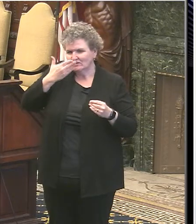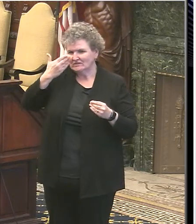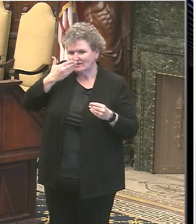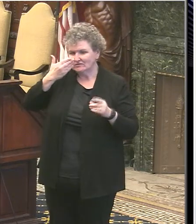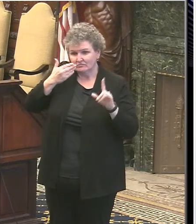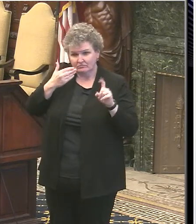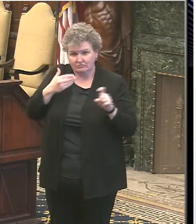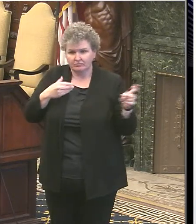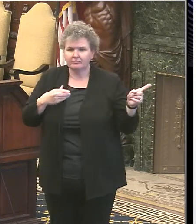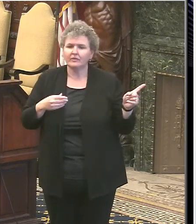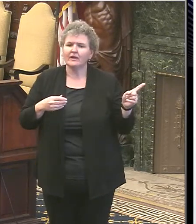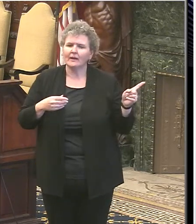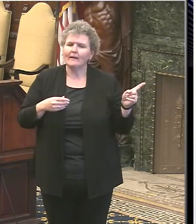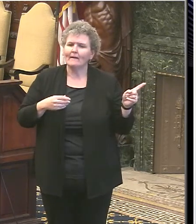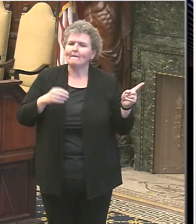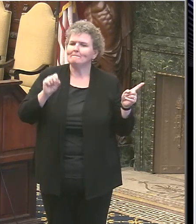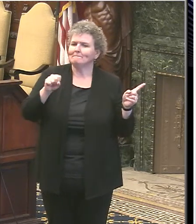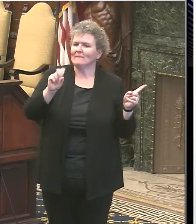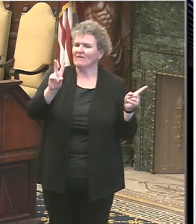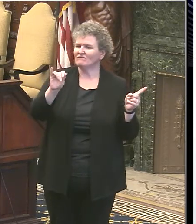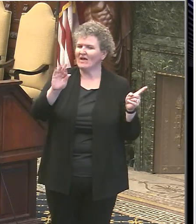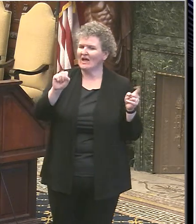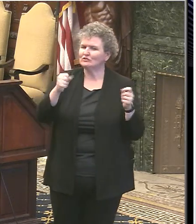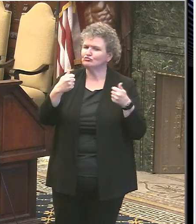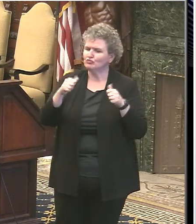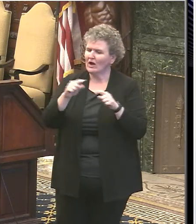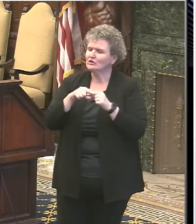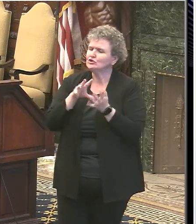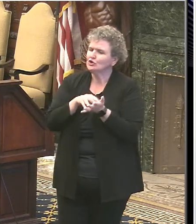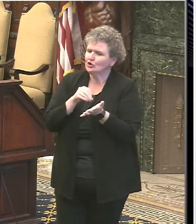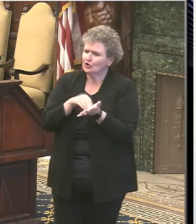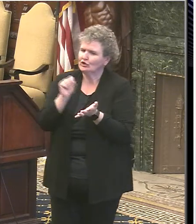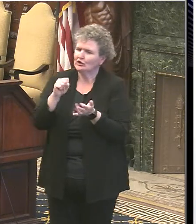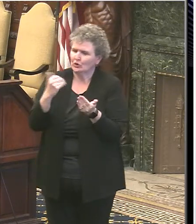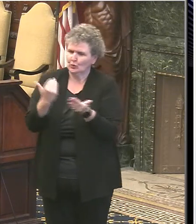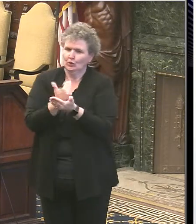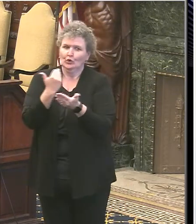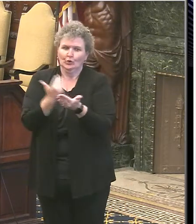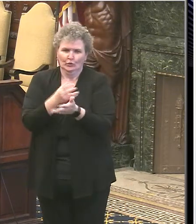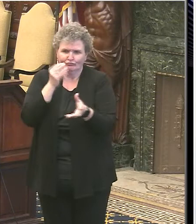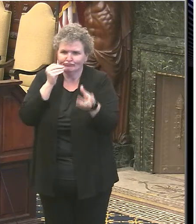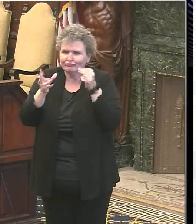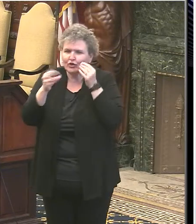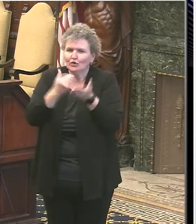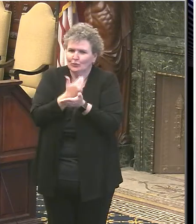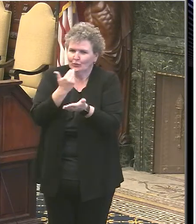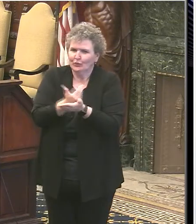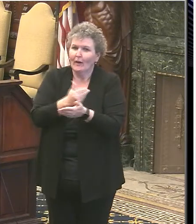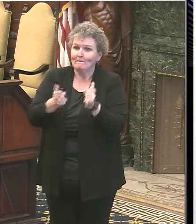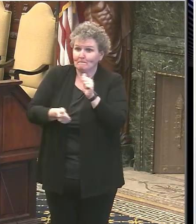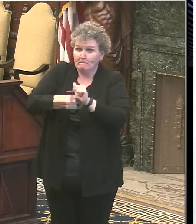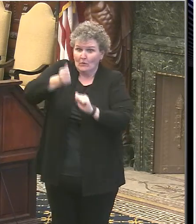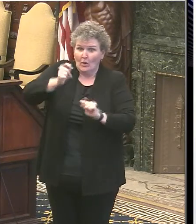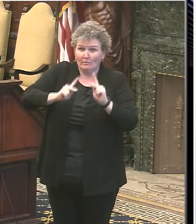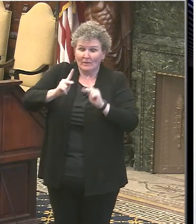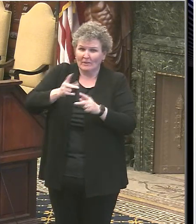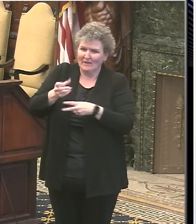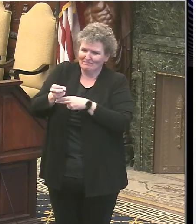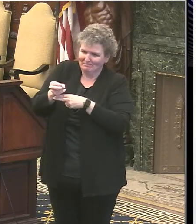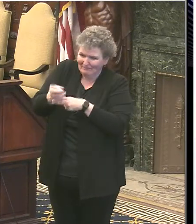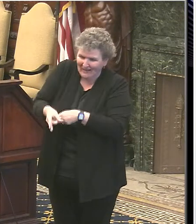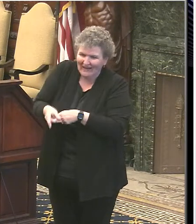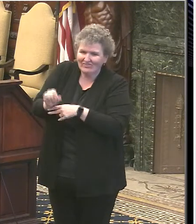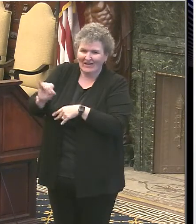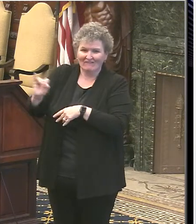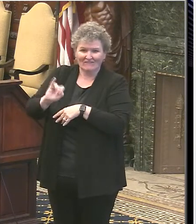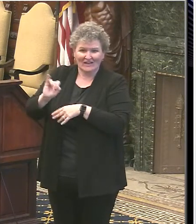a lot about this virus that we're still learning because it is still new. And most people get over this infection fine. Some people get a severe